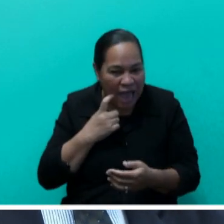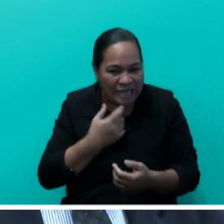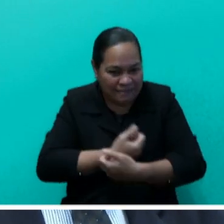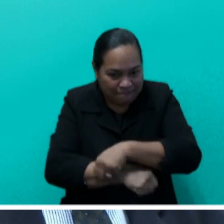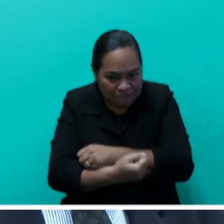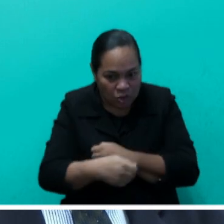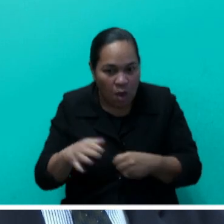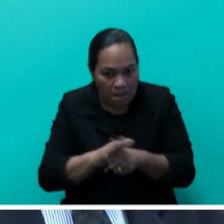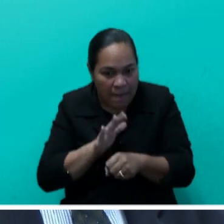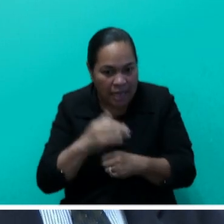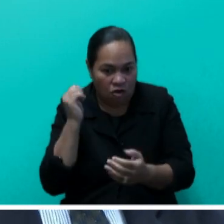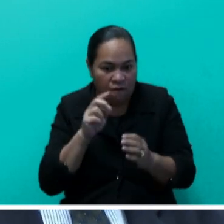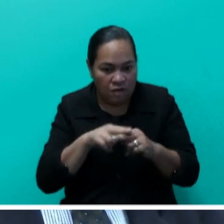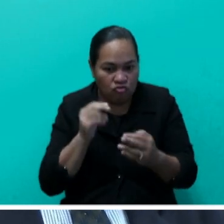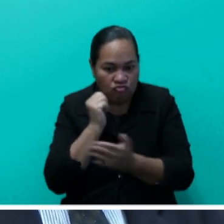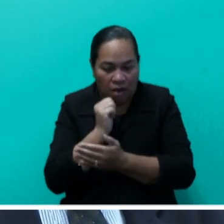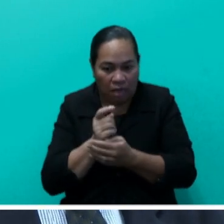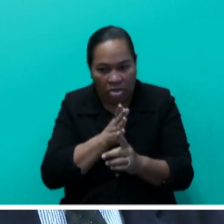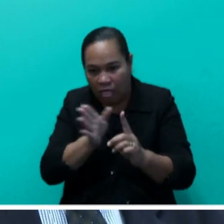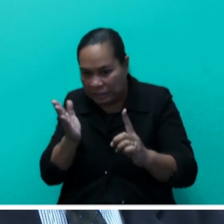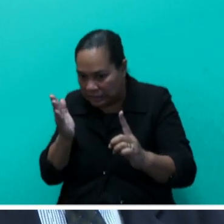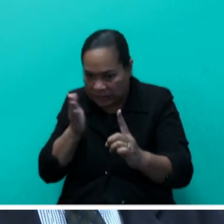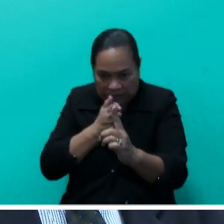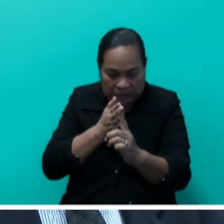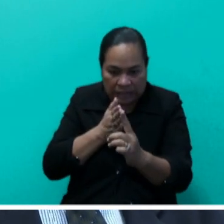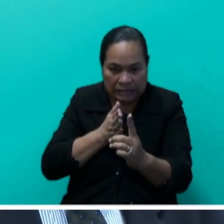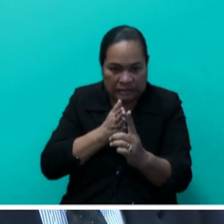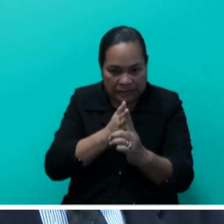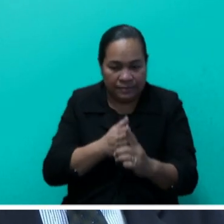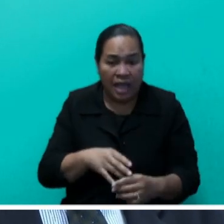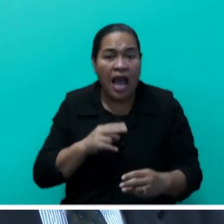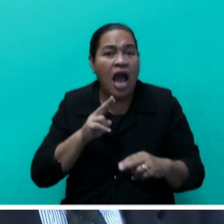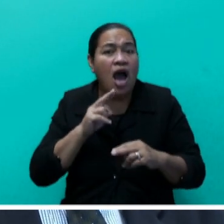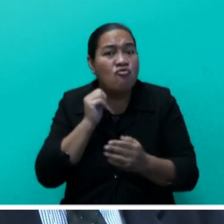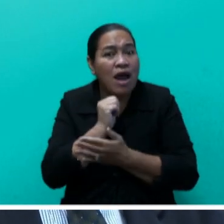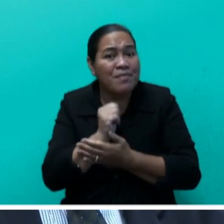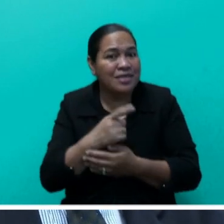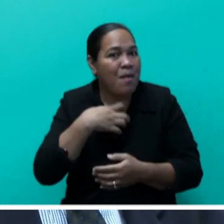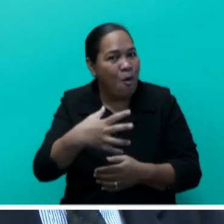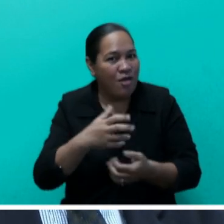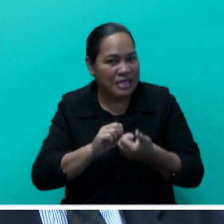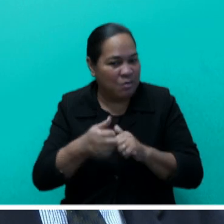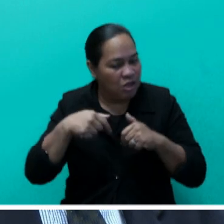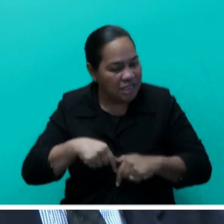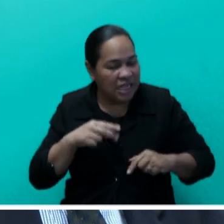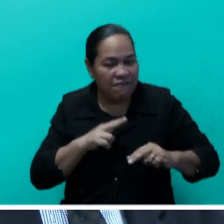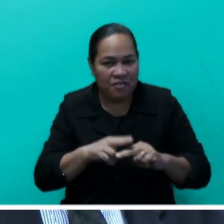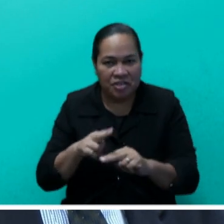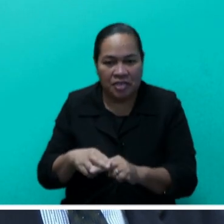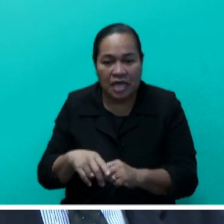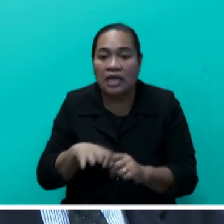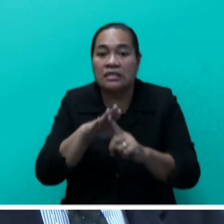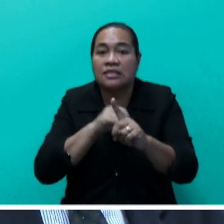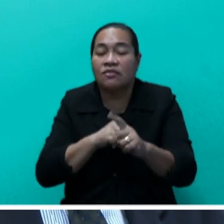the right track. Honourable Speaker, rugby is more than just a sport in Fiji. It is a symbol